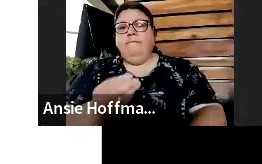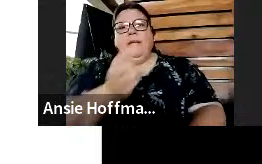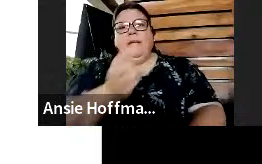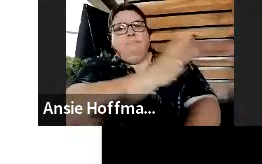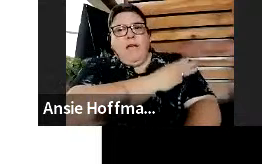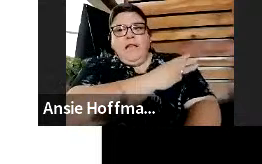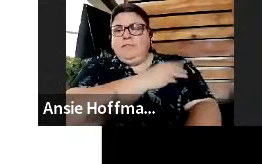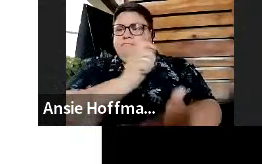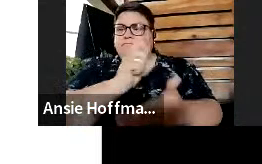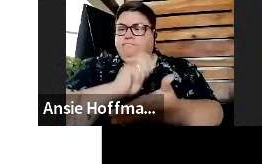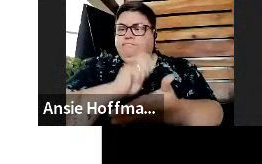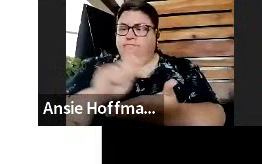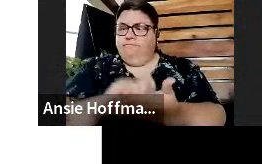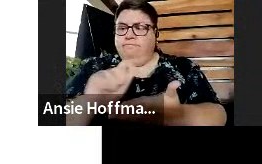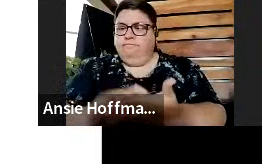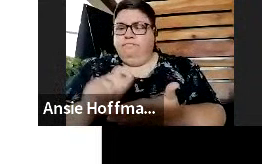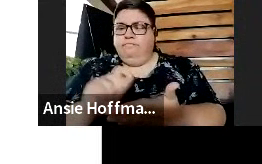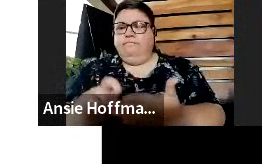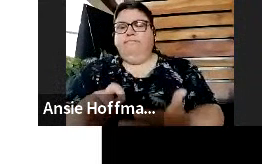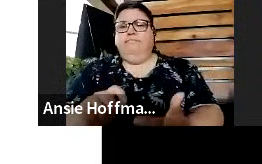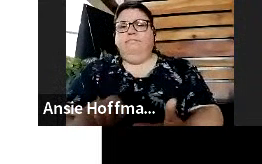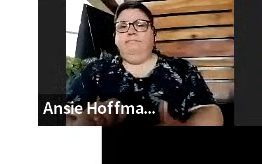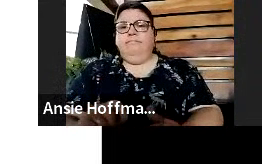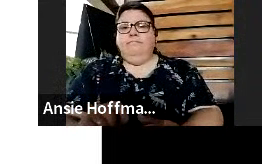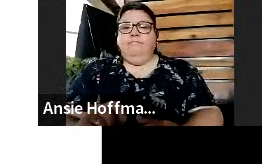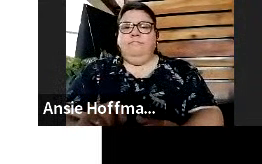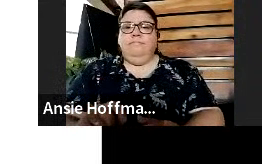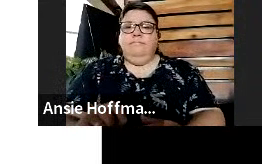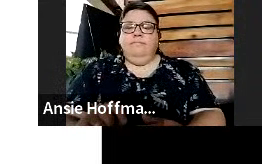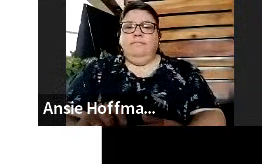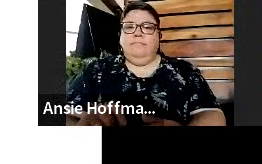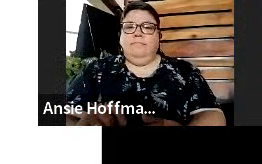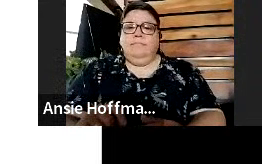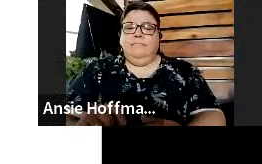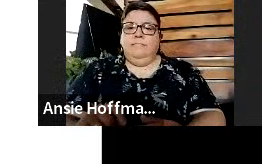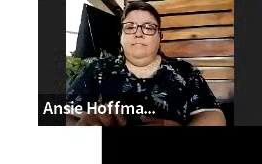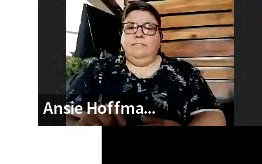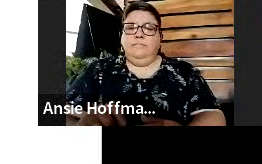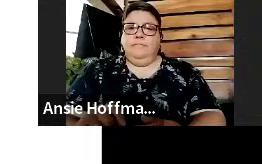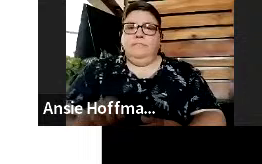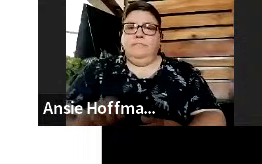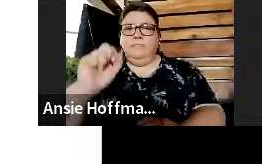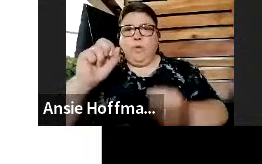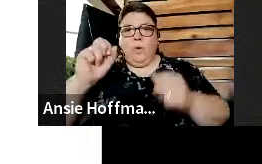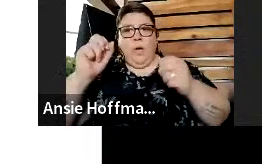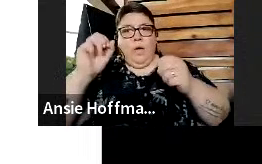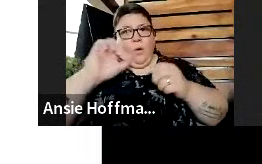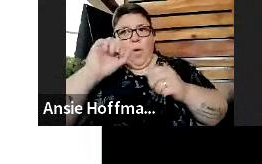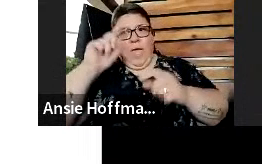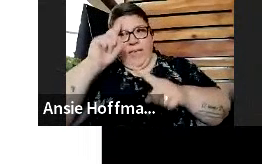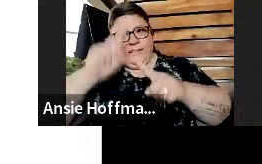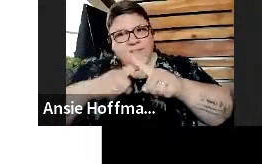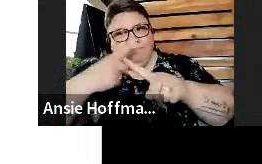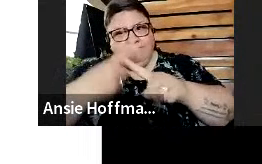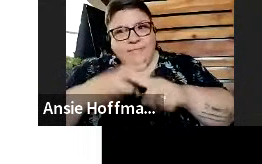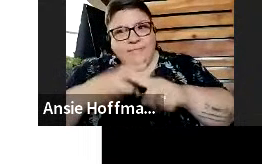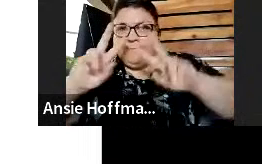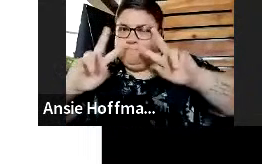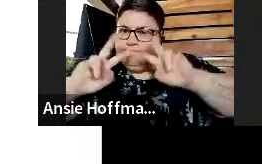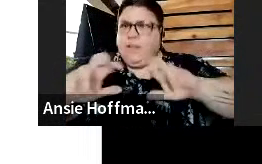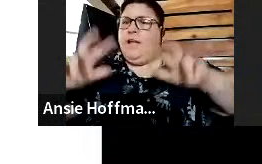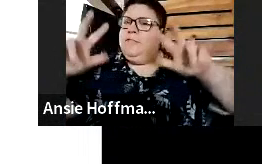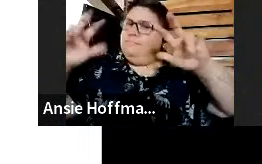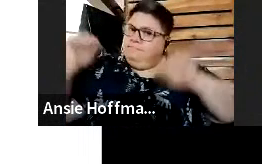successfully get your products classified by our knowledgeable experts. You have received an